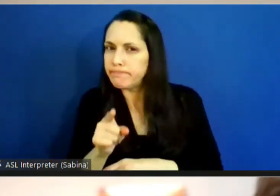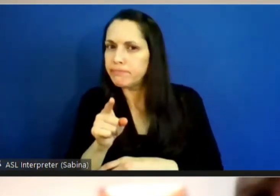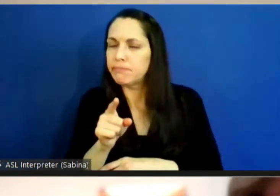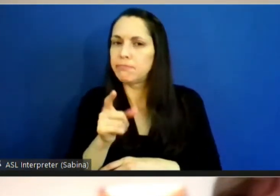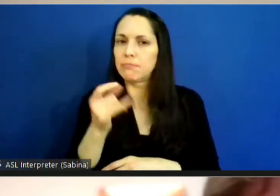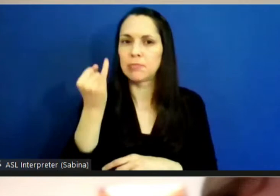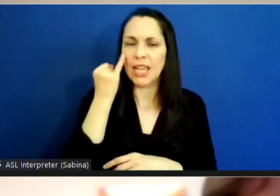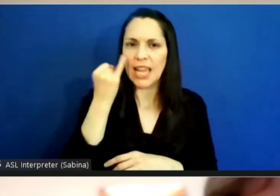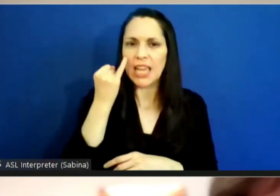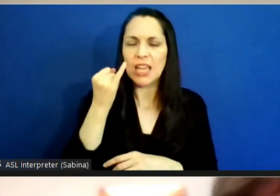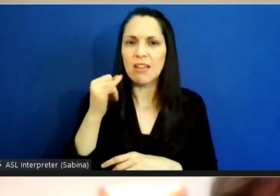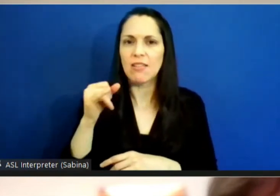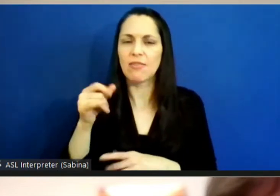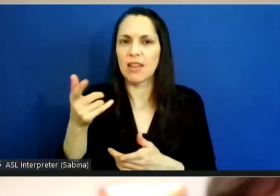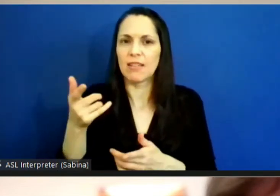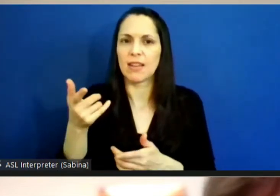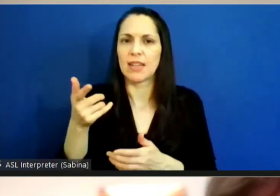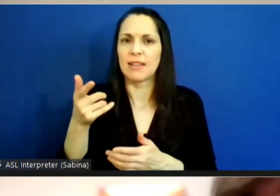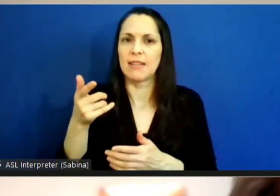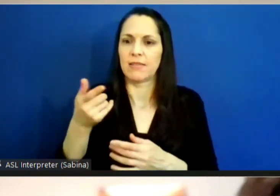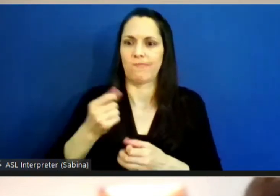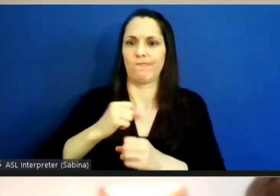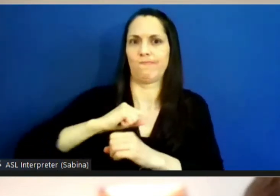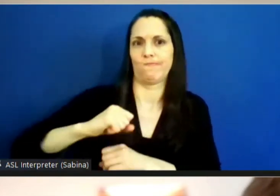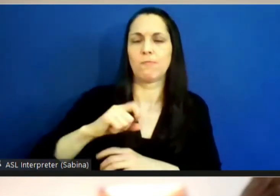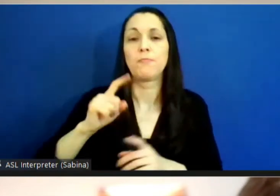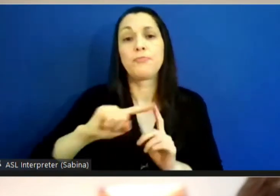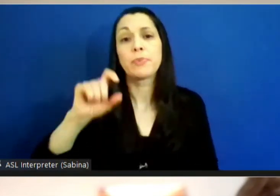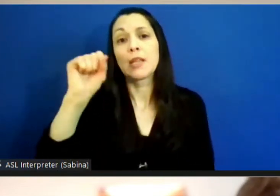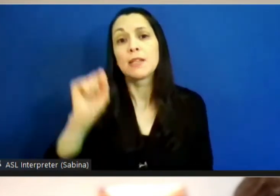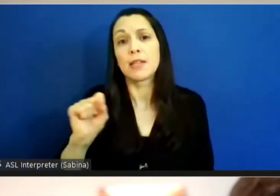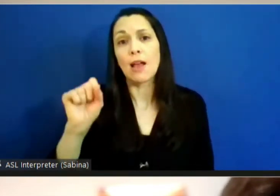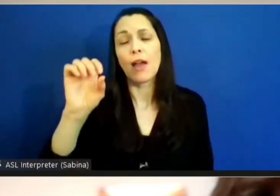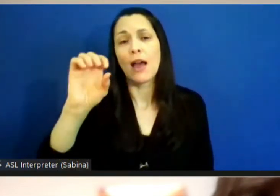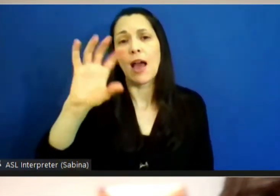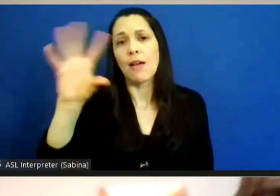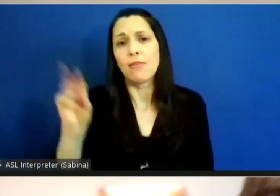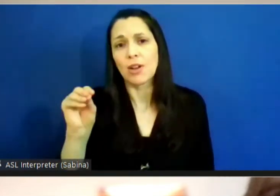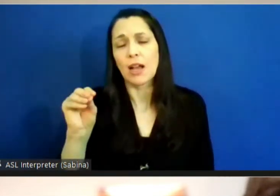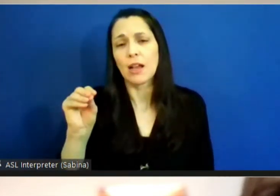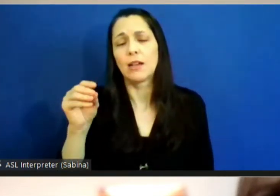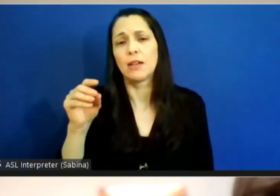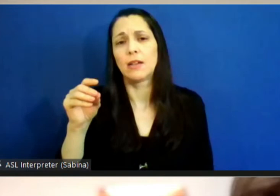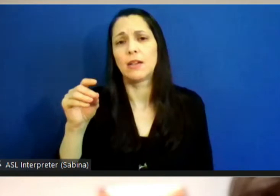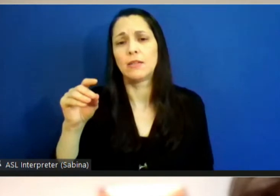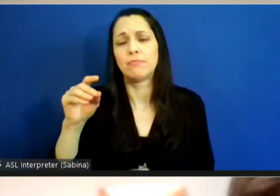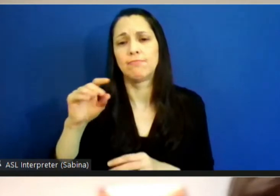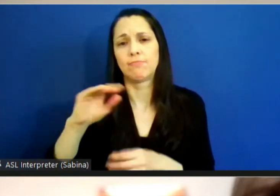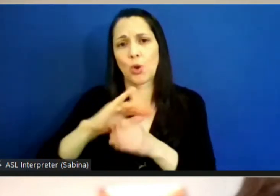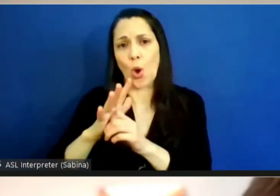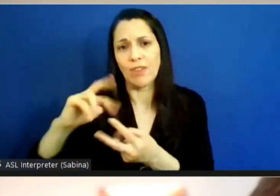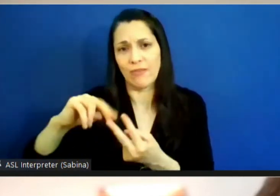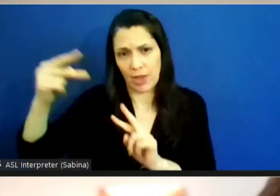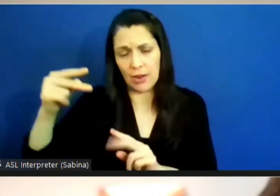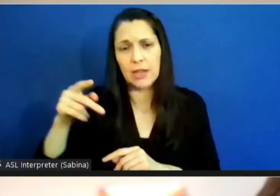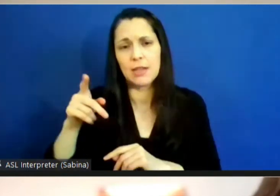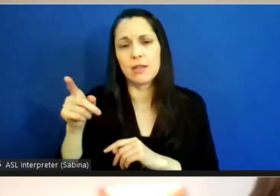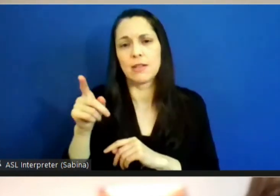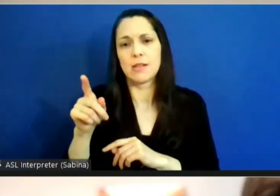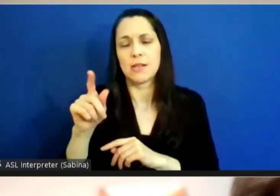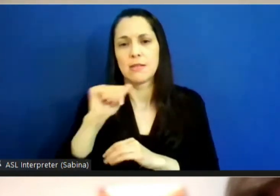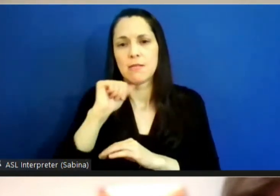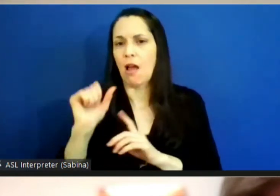is sensitive, but the South African variant has not significantly hit the Western